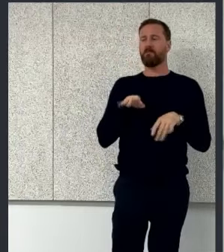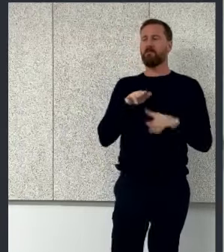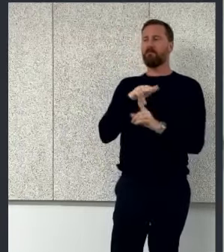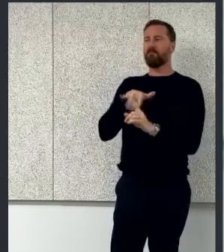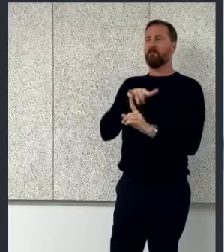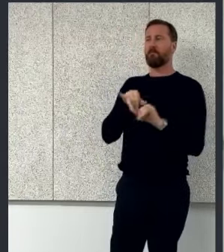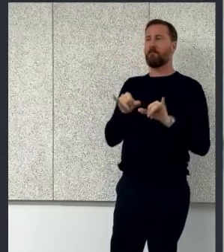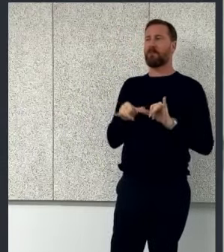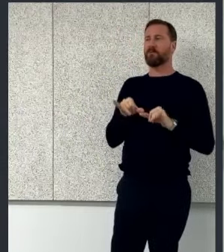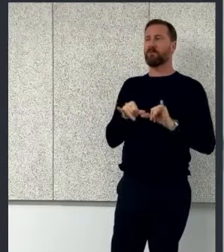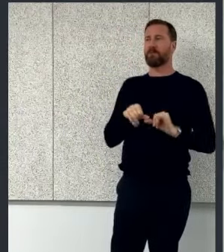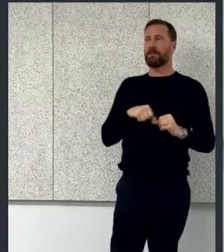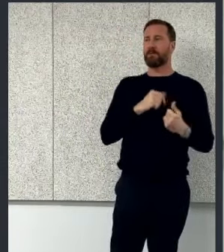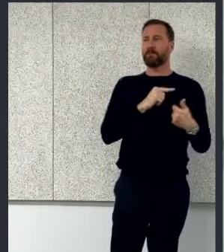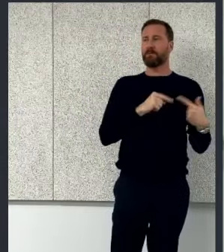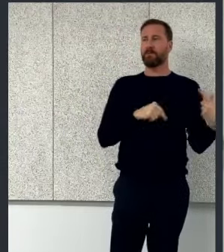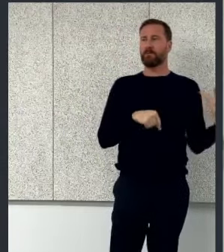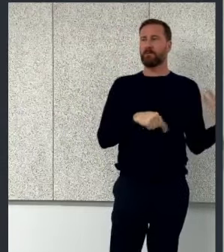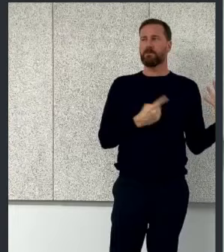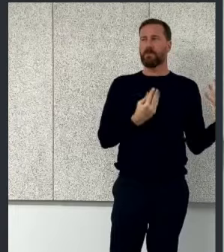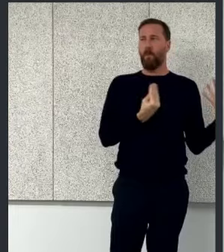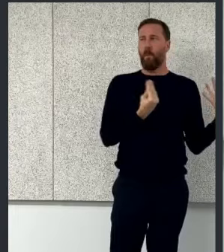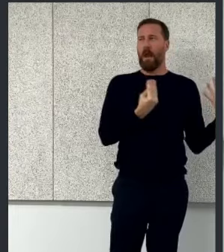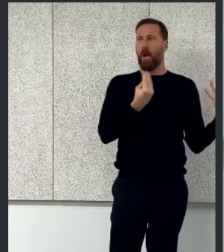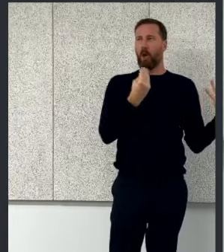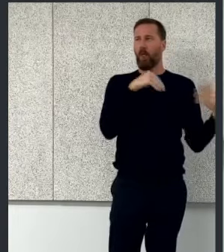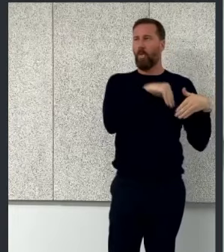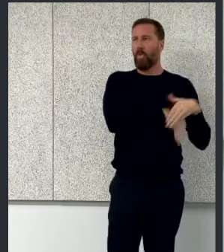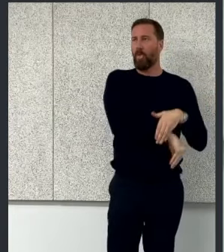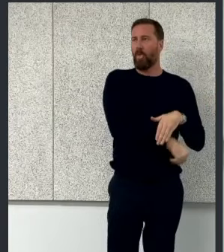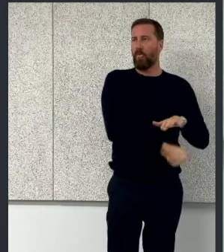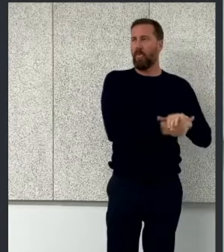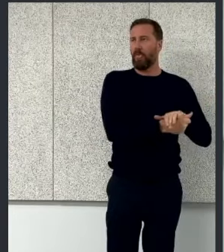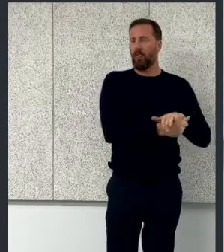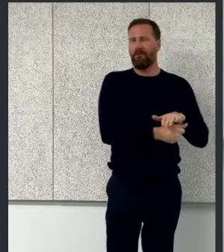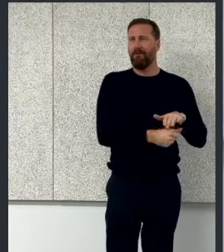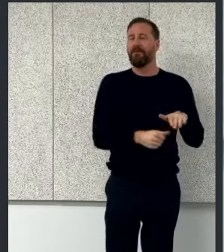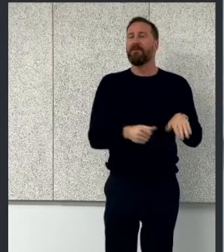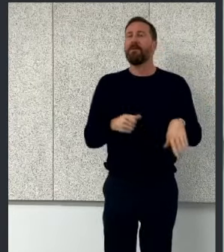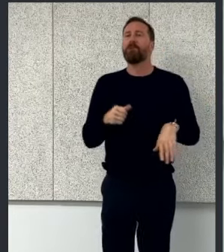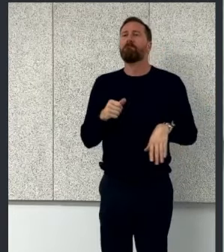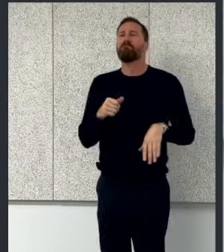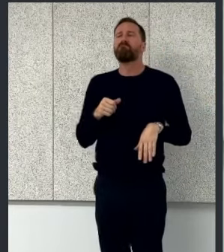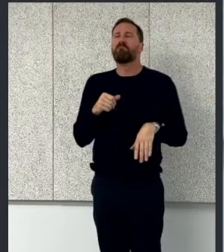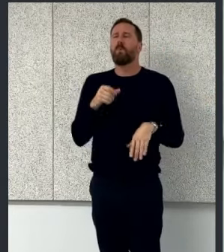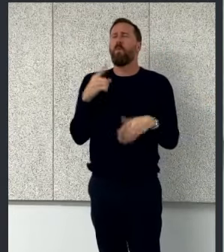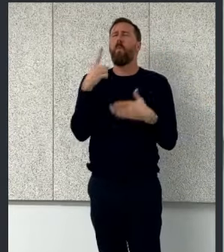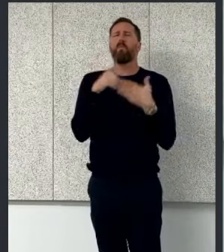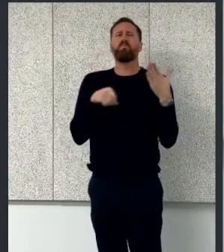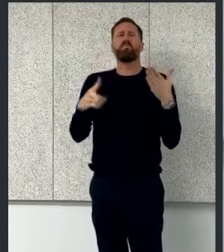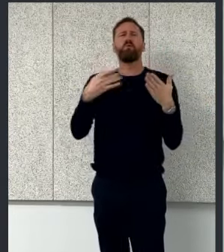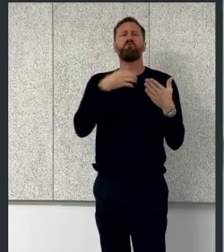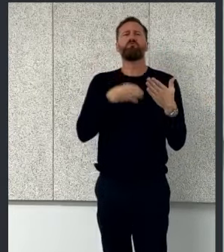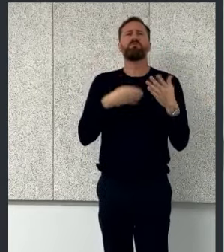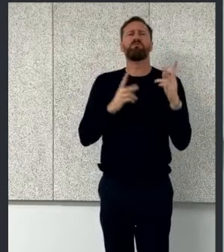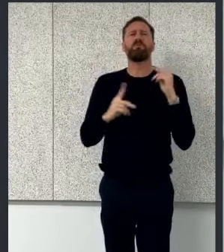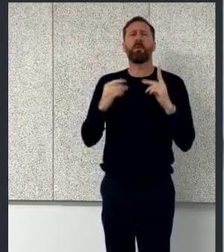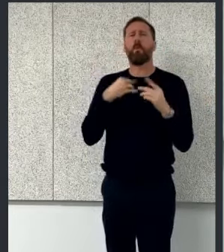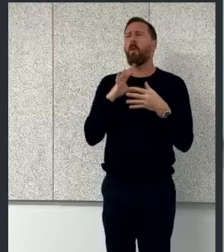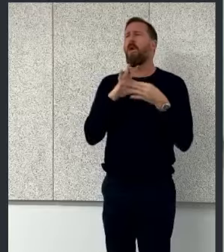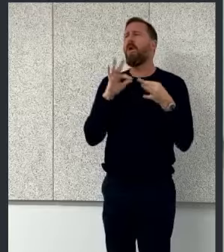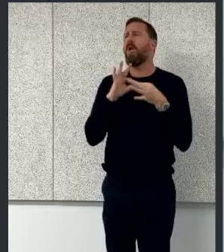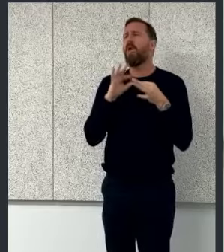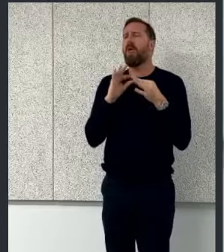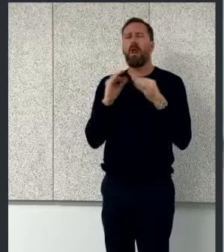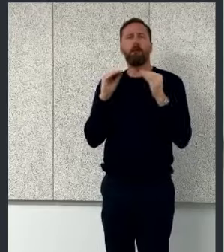somewhere. And I wonder if you all would talk a little bit about like what you wish people were telling you more about,